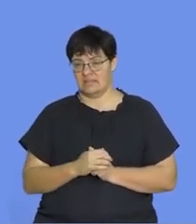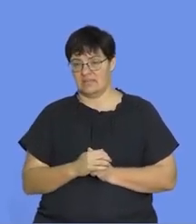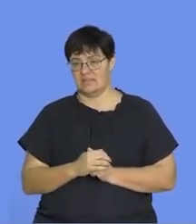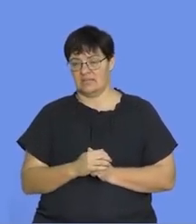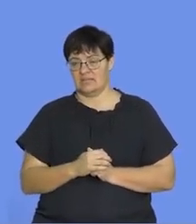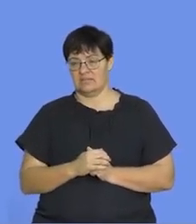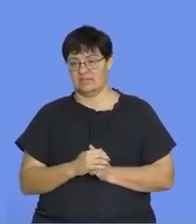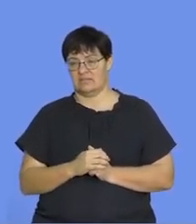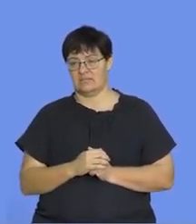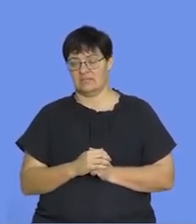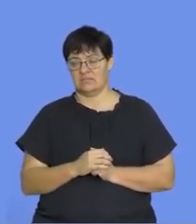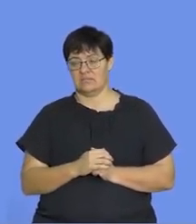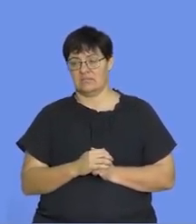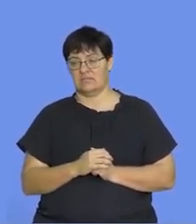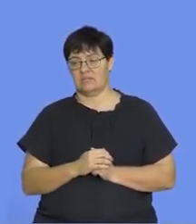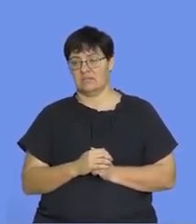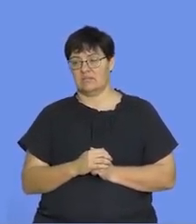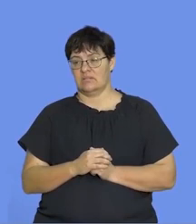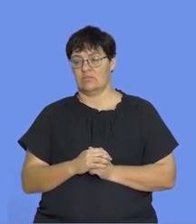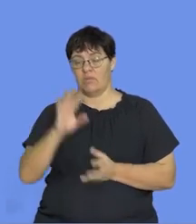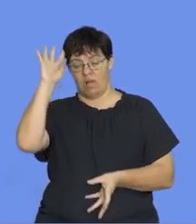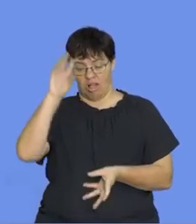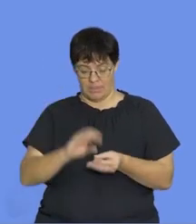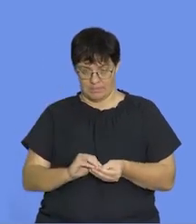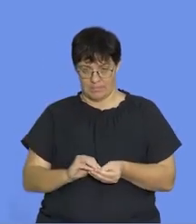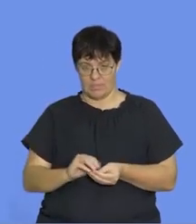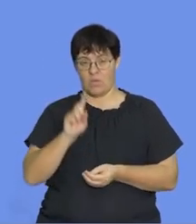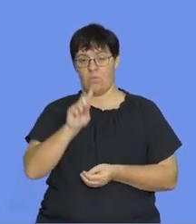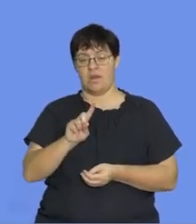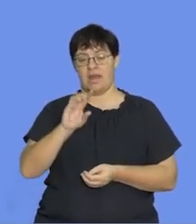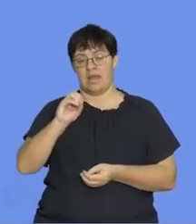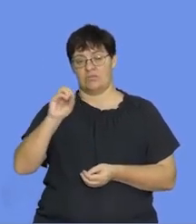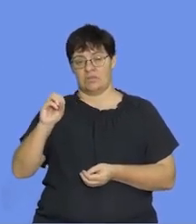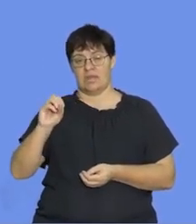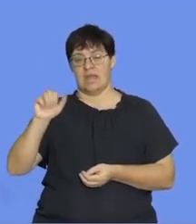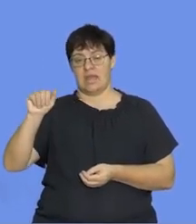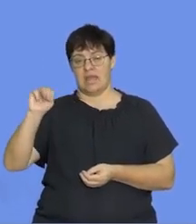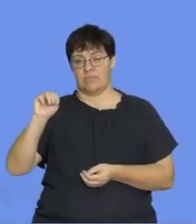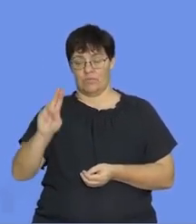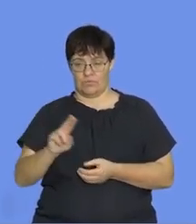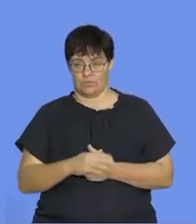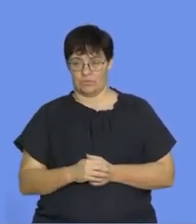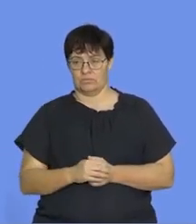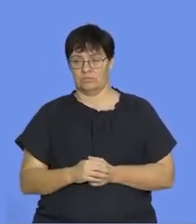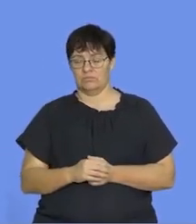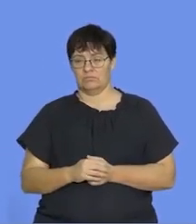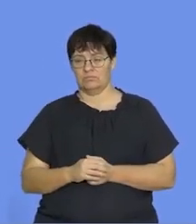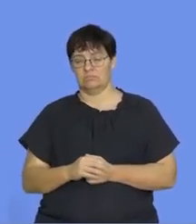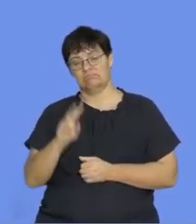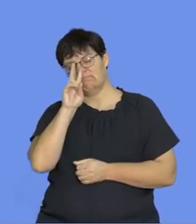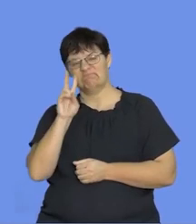mass of calcium carbonate is 100 atomic mass units, okay? Right, now, let's look